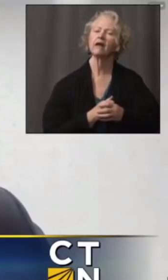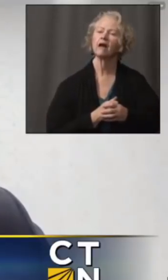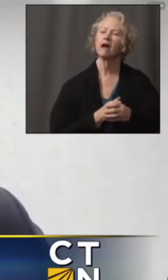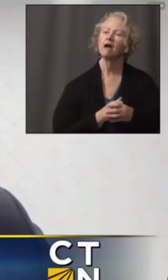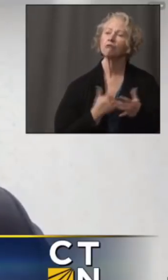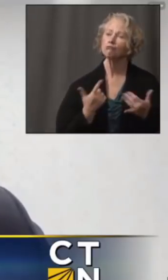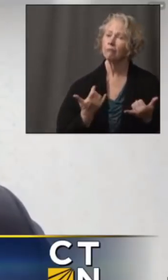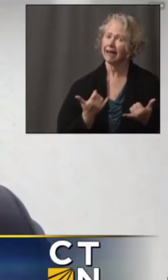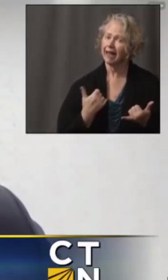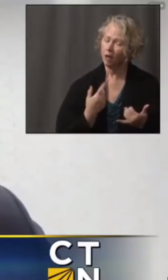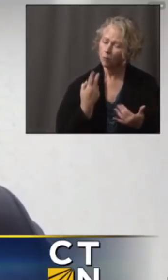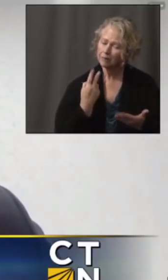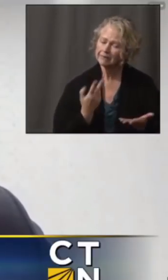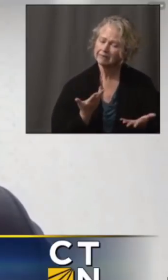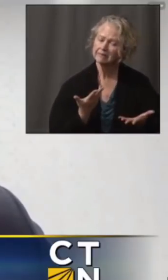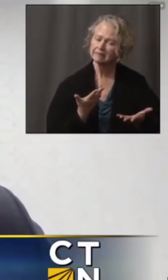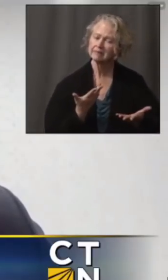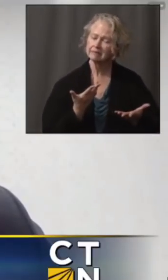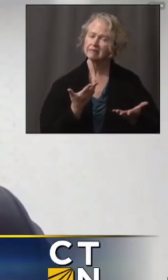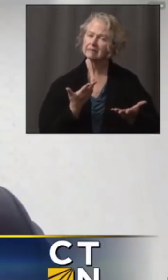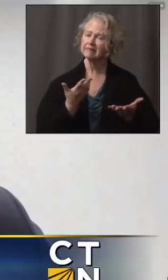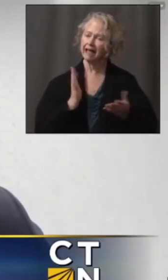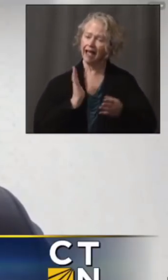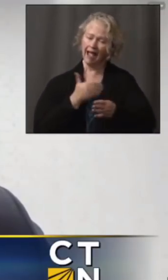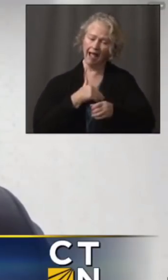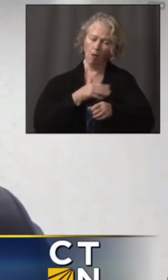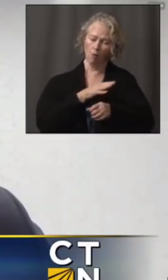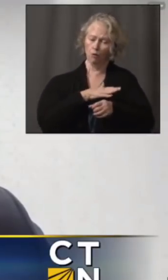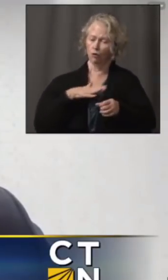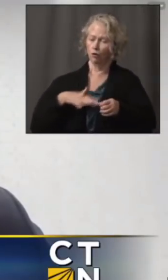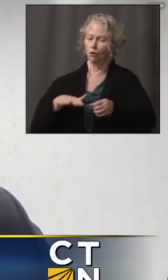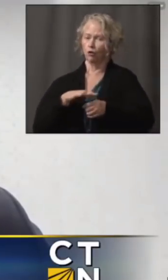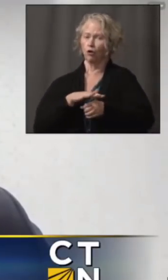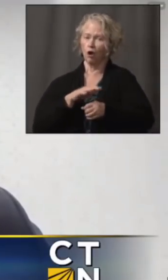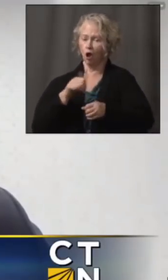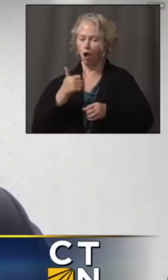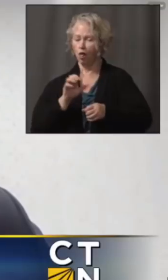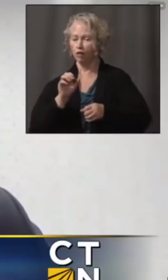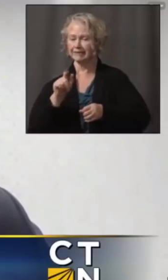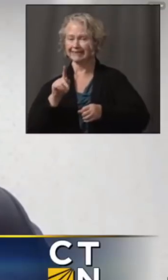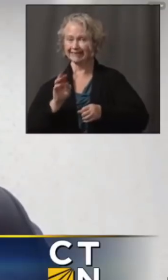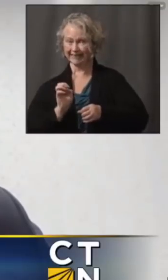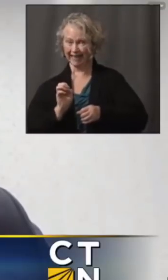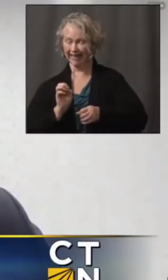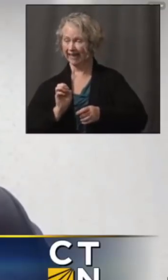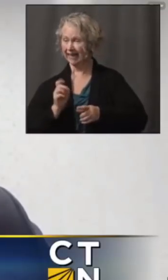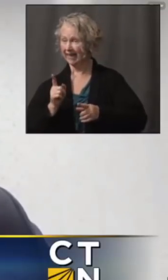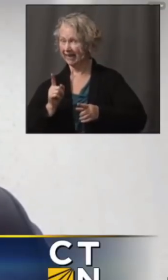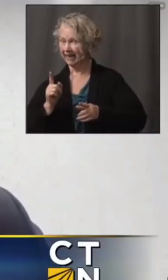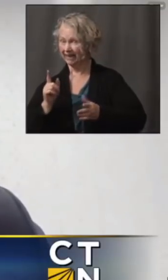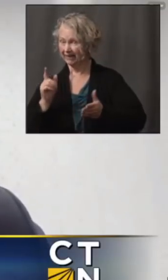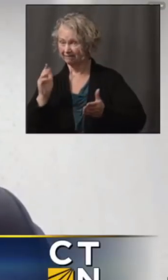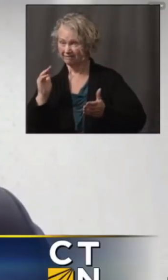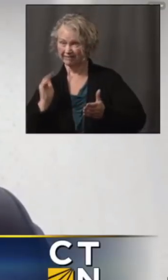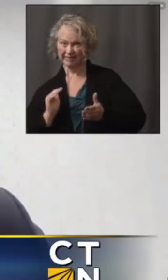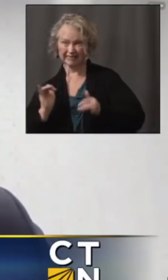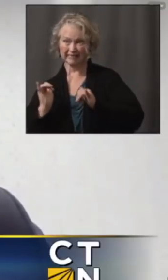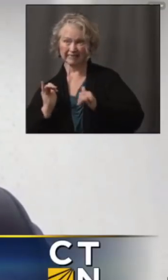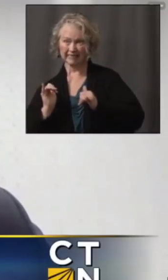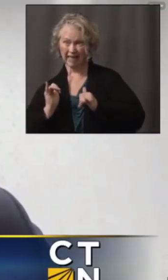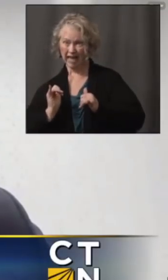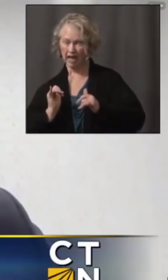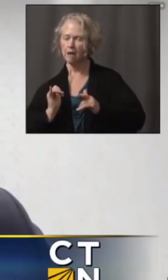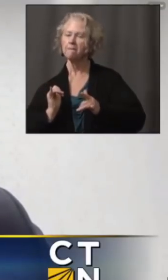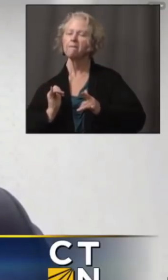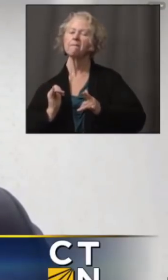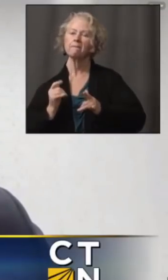now is the states around us, as they have gone down to a similar 2.1 model, also